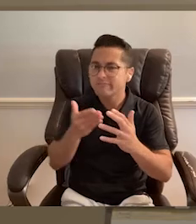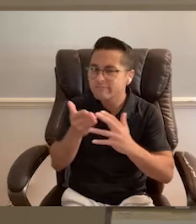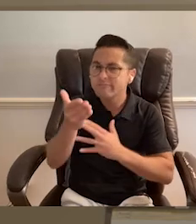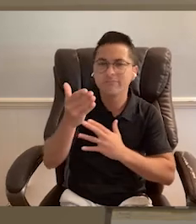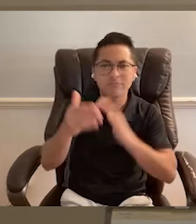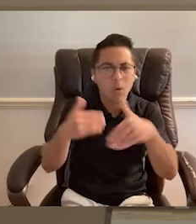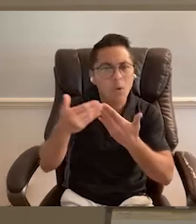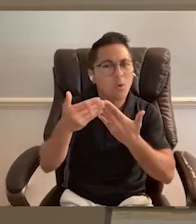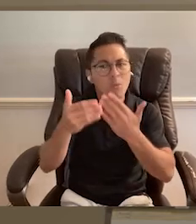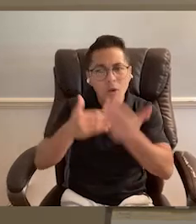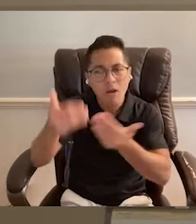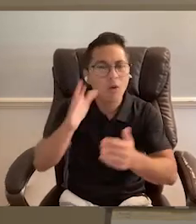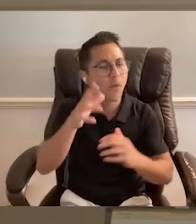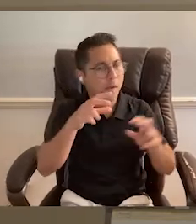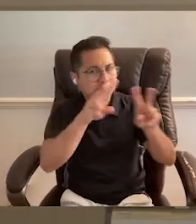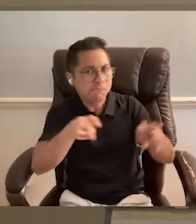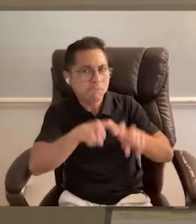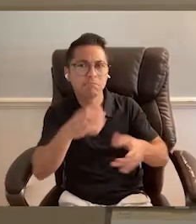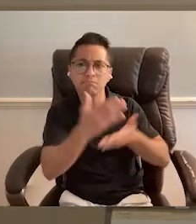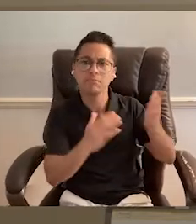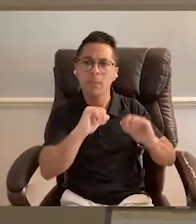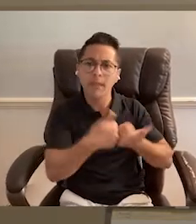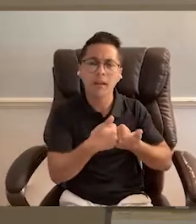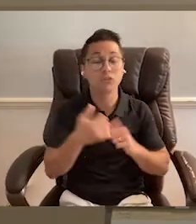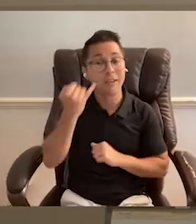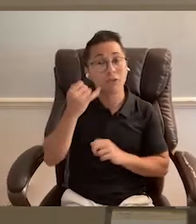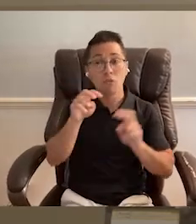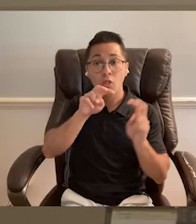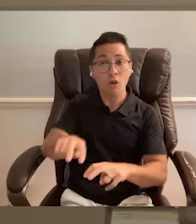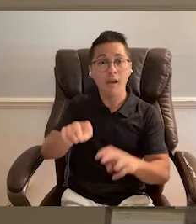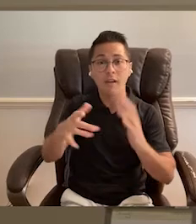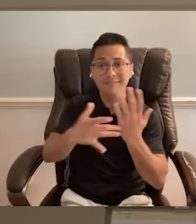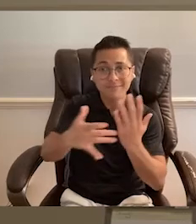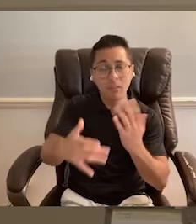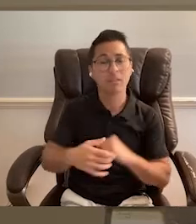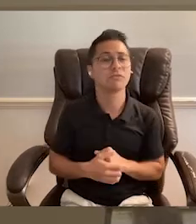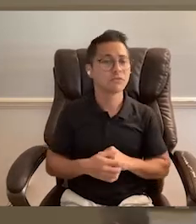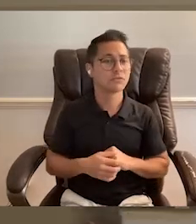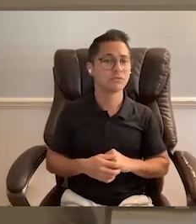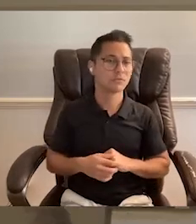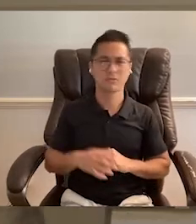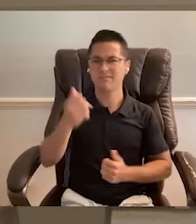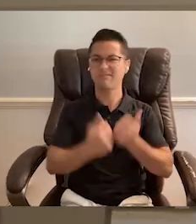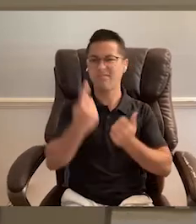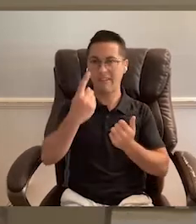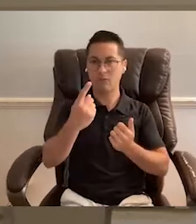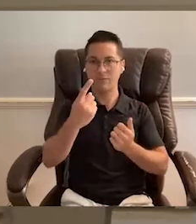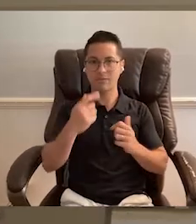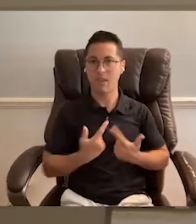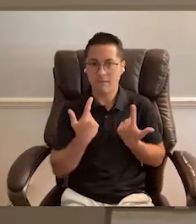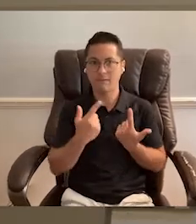Center for Assistive Rehabilitation and Robotics Technologies at the University of South Florida is a leader in global collaborative